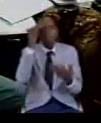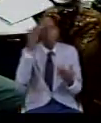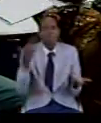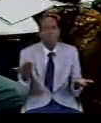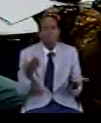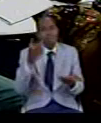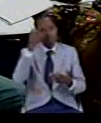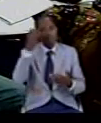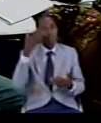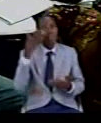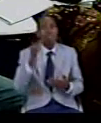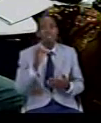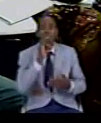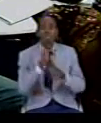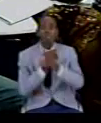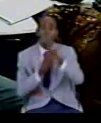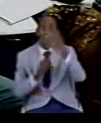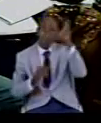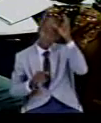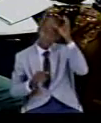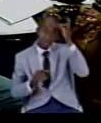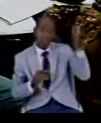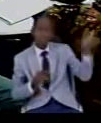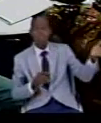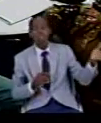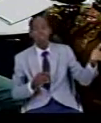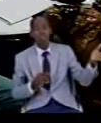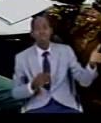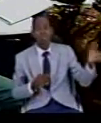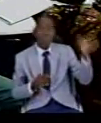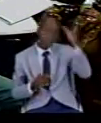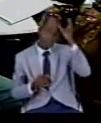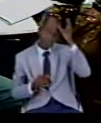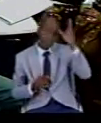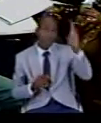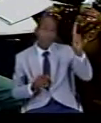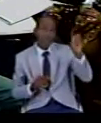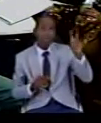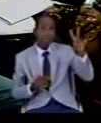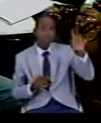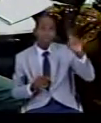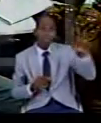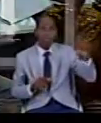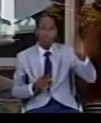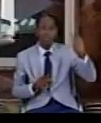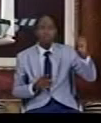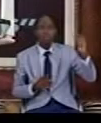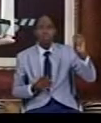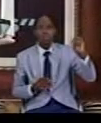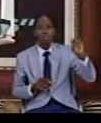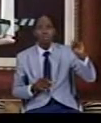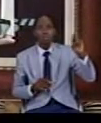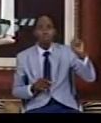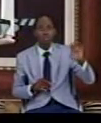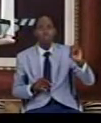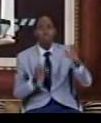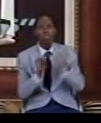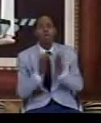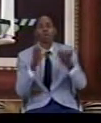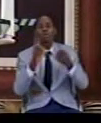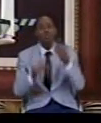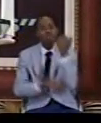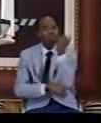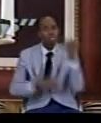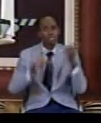because there's a Satan, there's a devil, there are demons, and there are people that wants to snatch your soul from